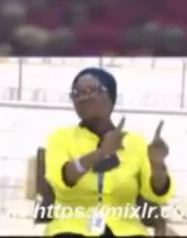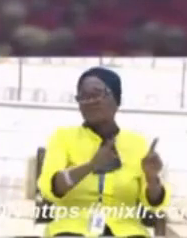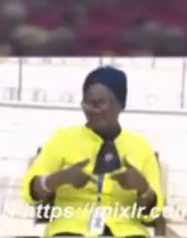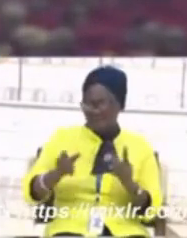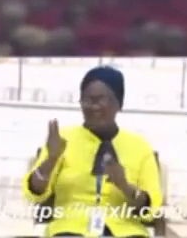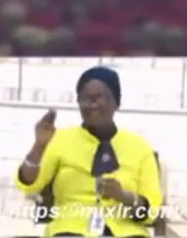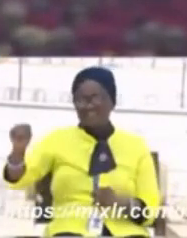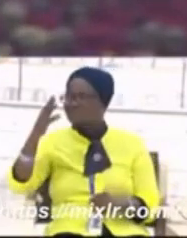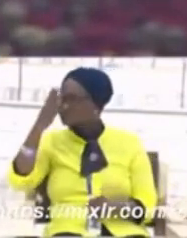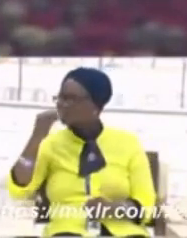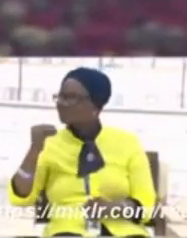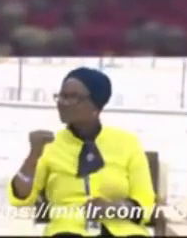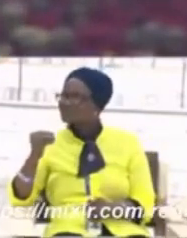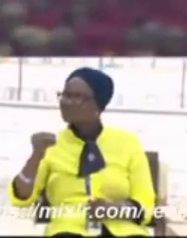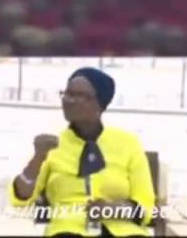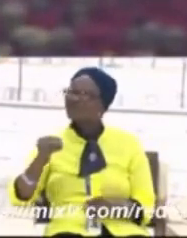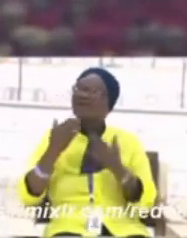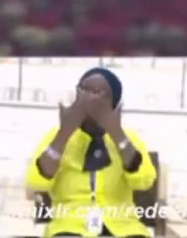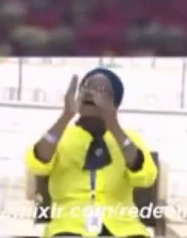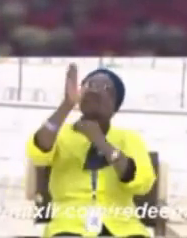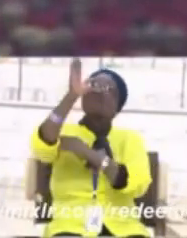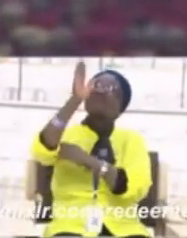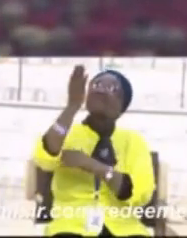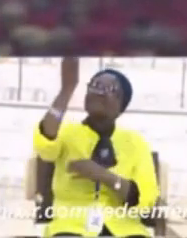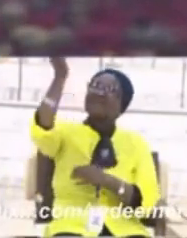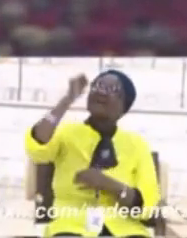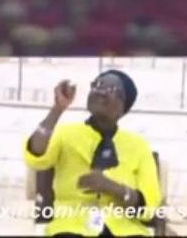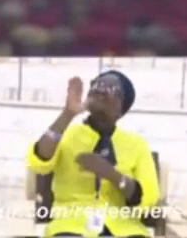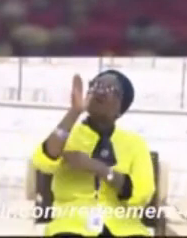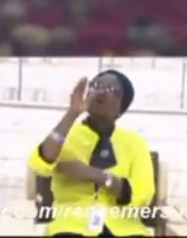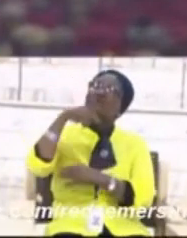Thank God that's a God who never sleep or slumber.